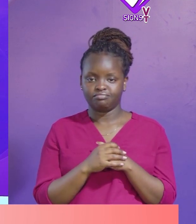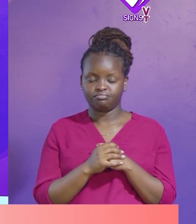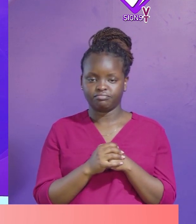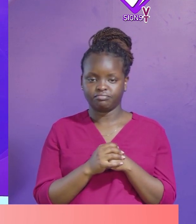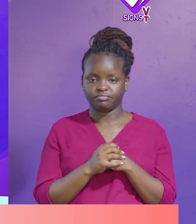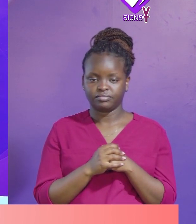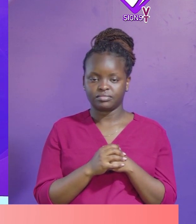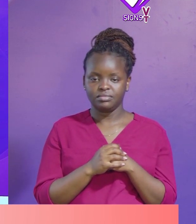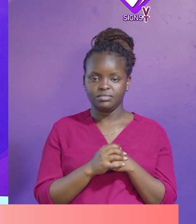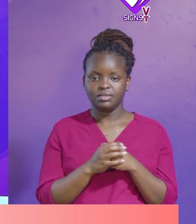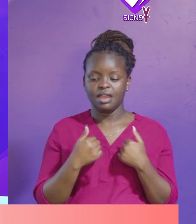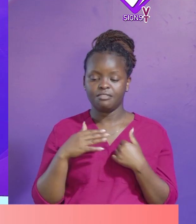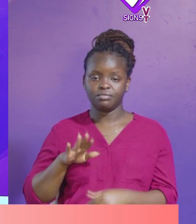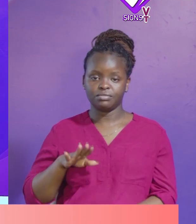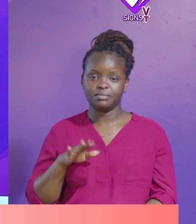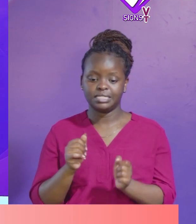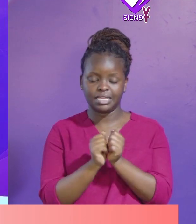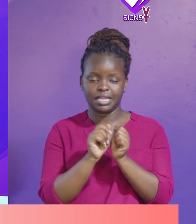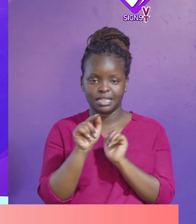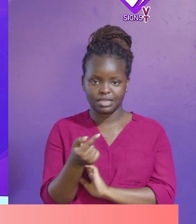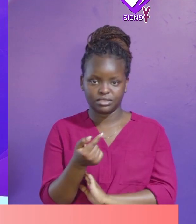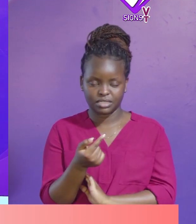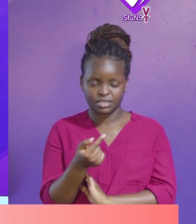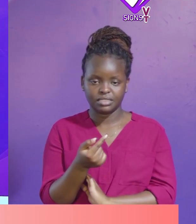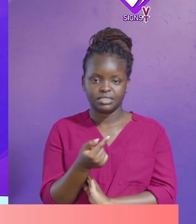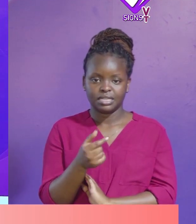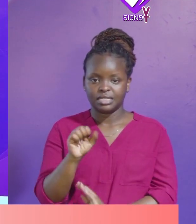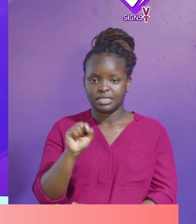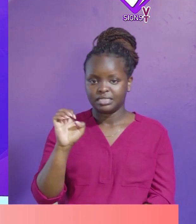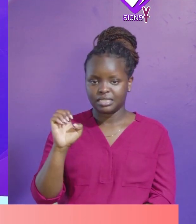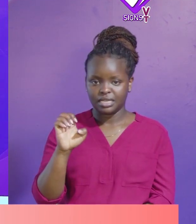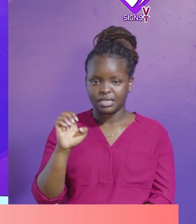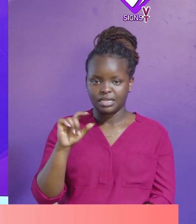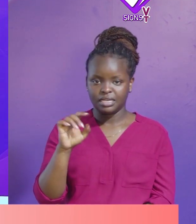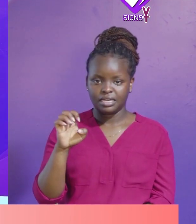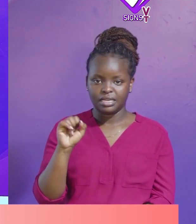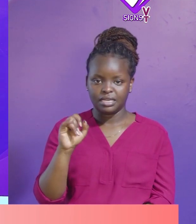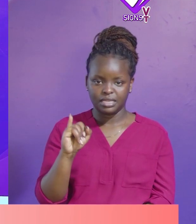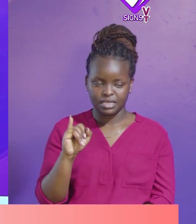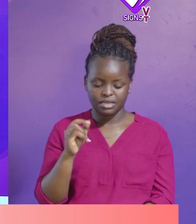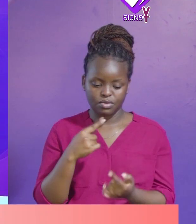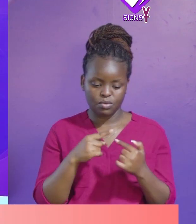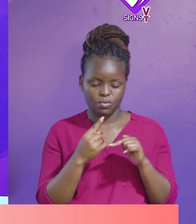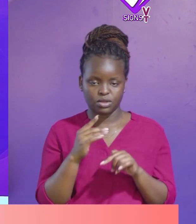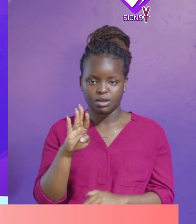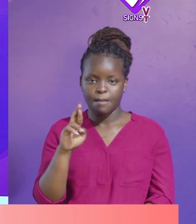have women's 10,000 meters. That is Gudaf Segei. She won bronze